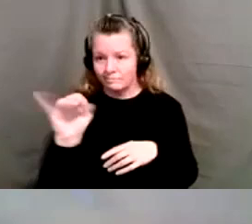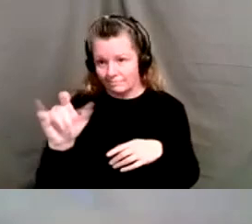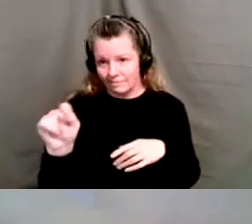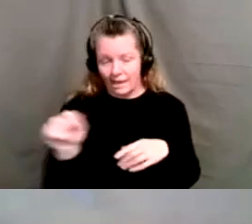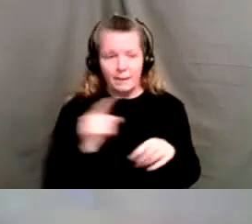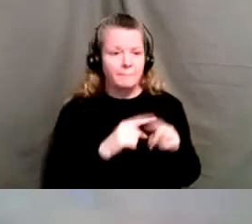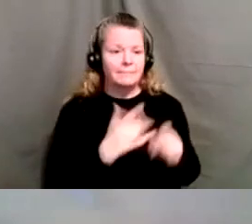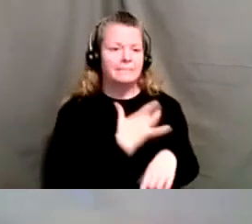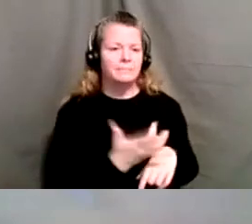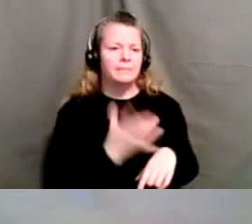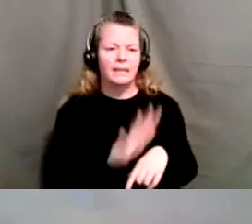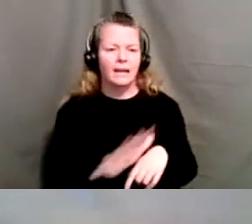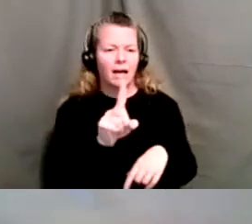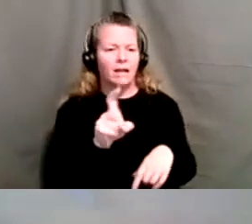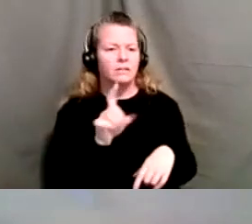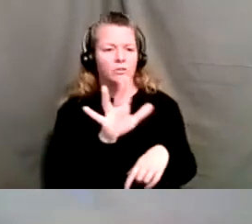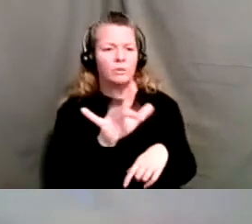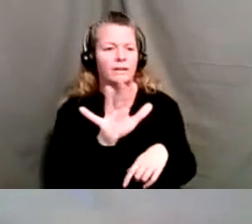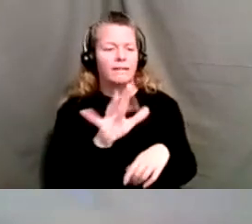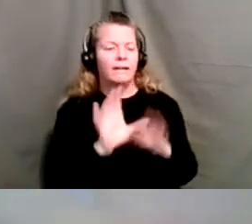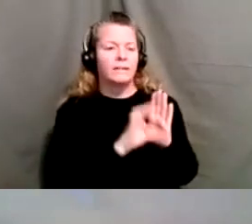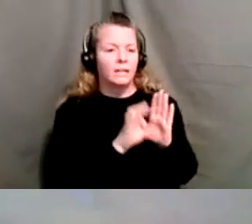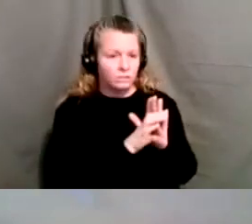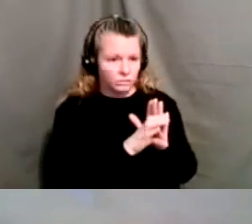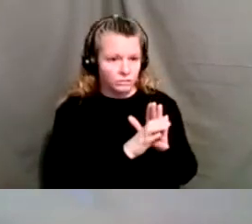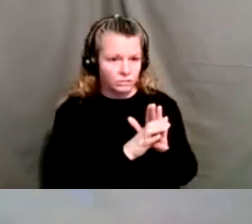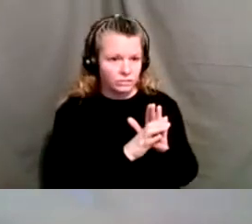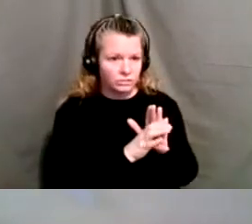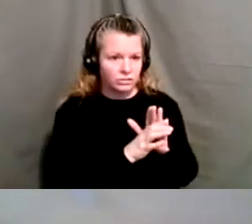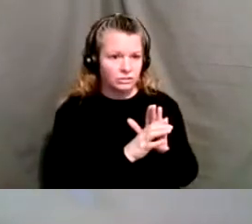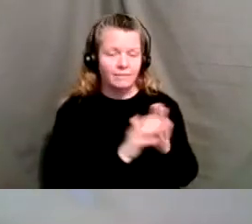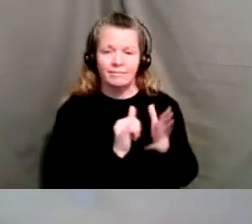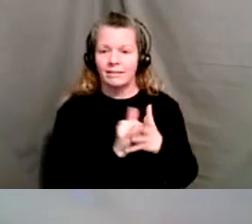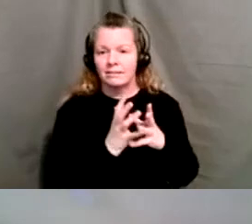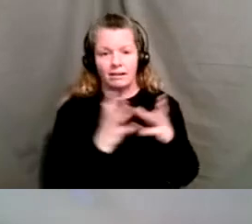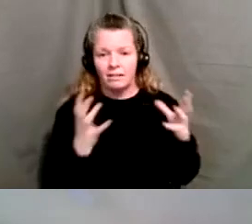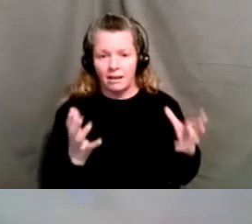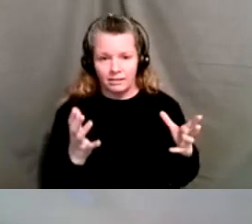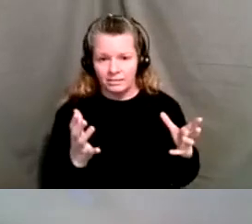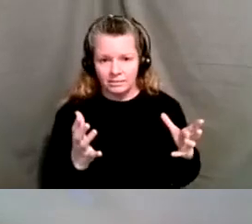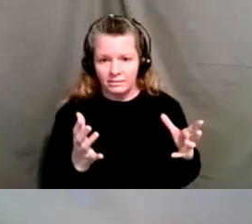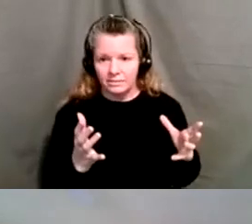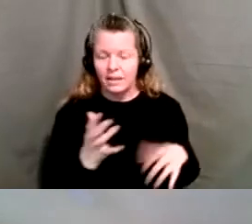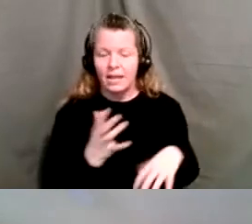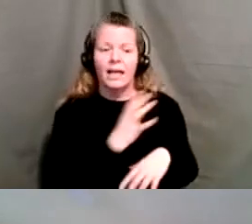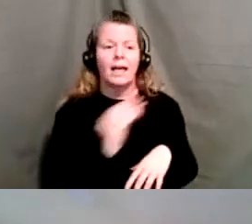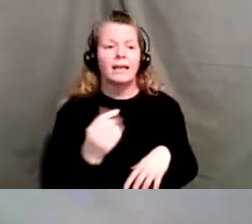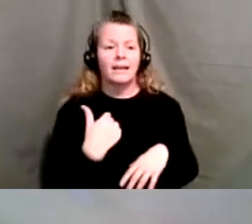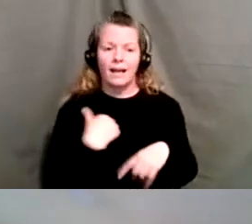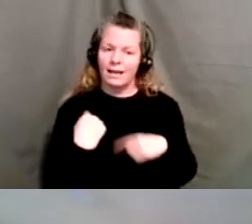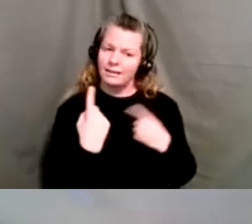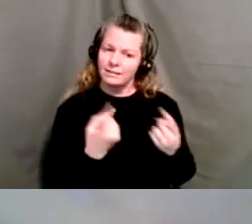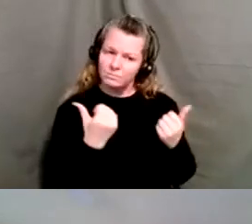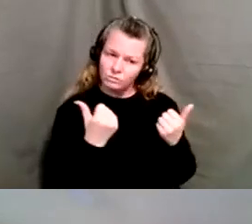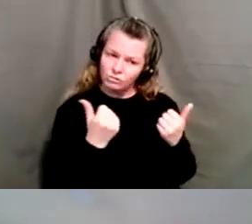typically 125 characters, which isn't very much. And I have been trying